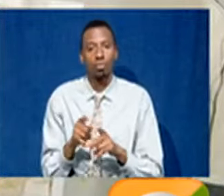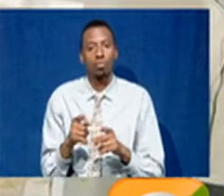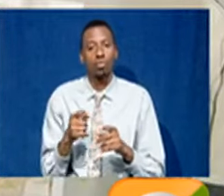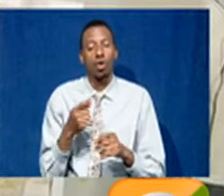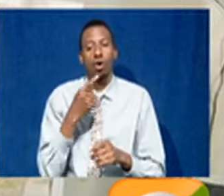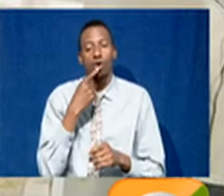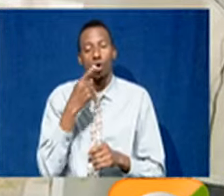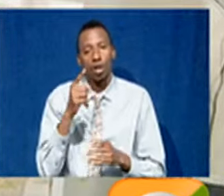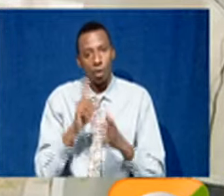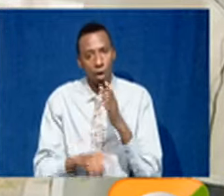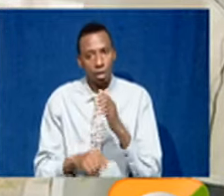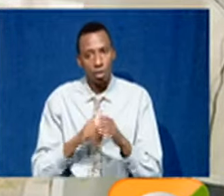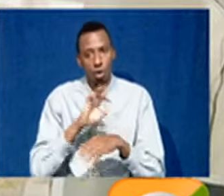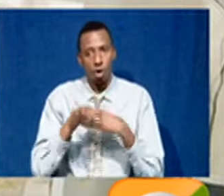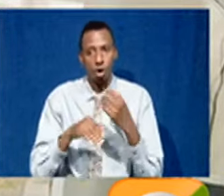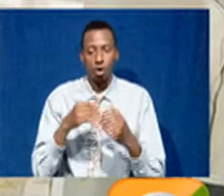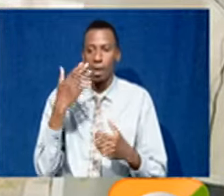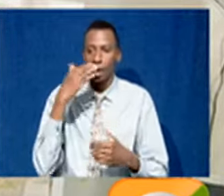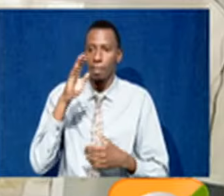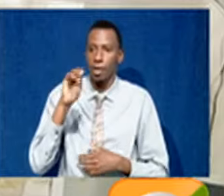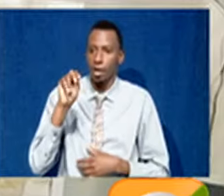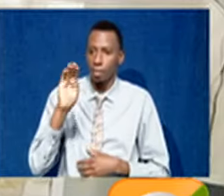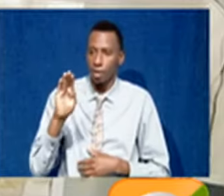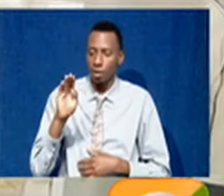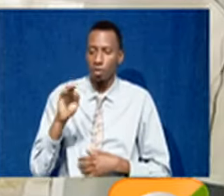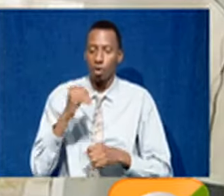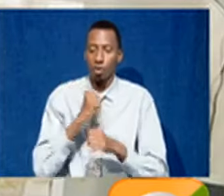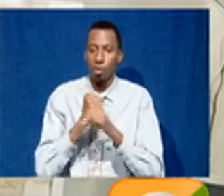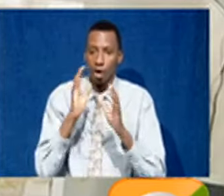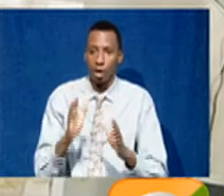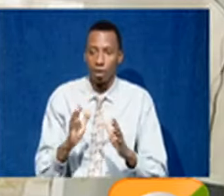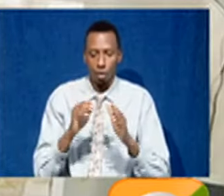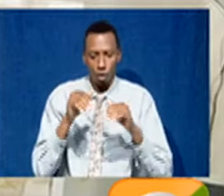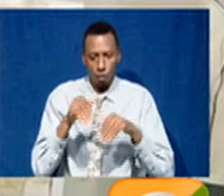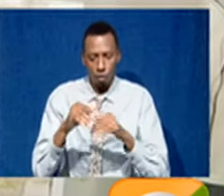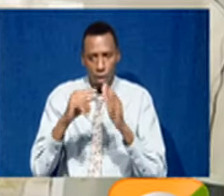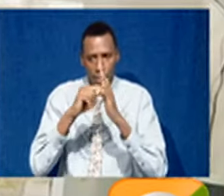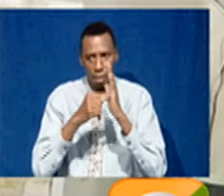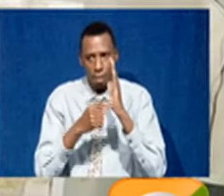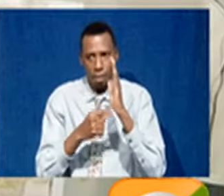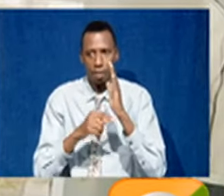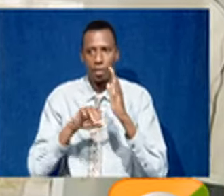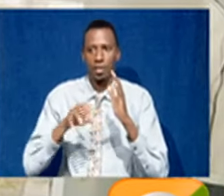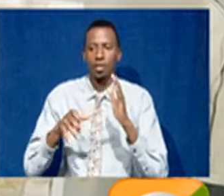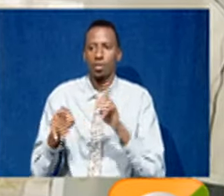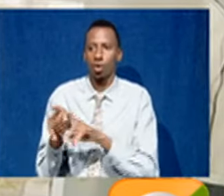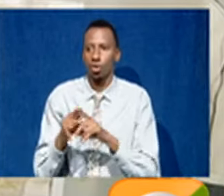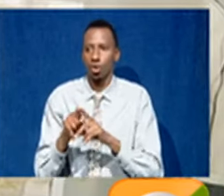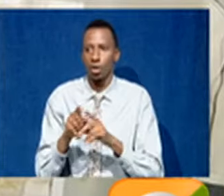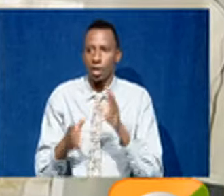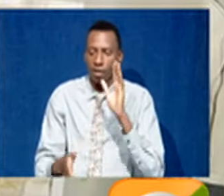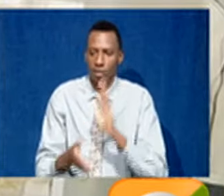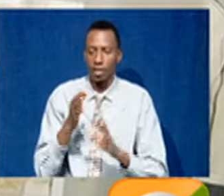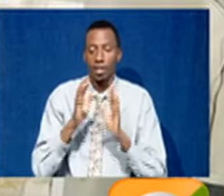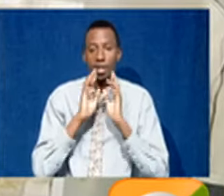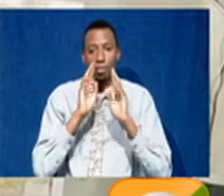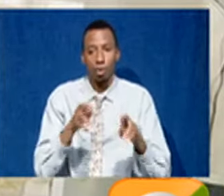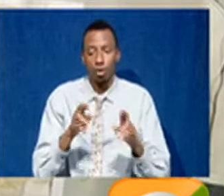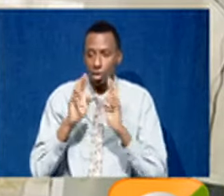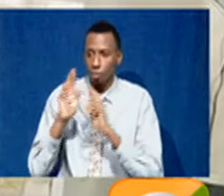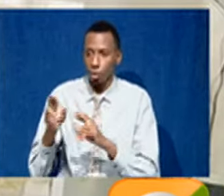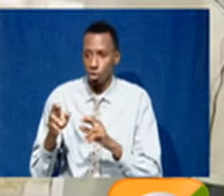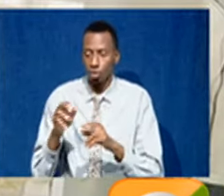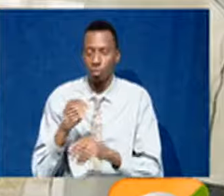Airbnb operators to adhere to the guidelines stipulated by the city and promptly report all incidents to the